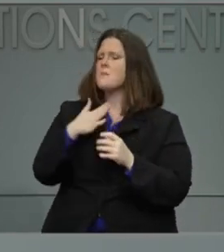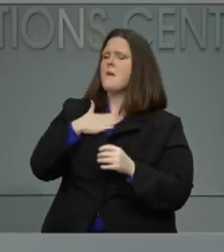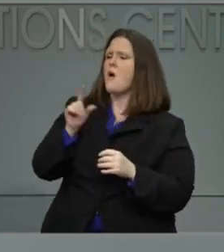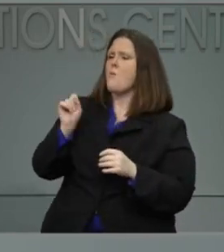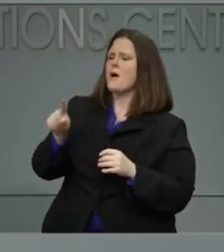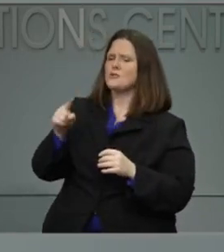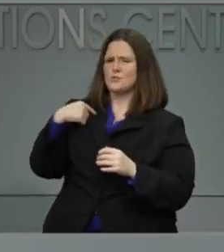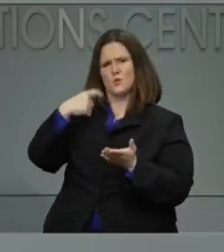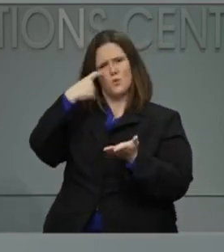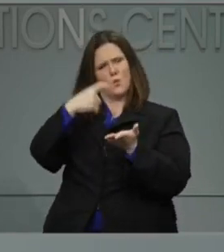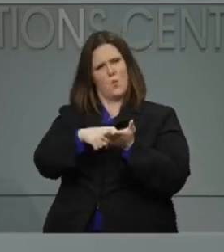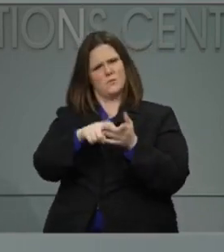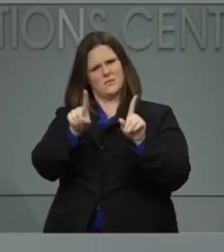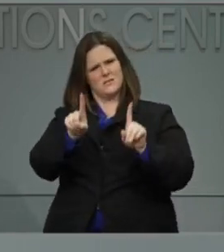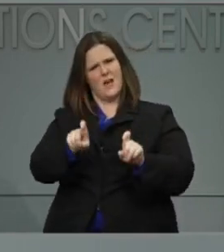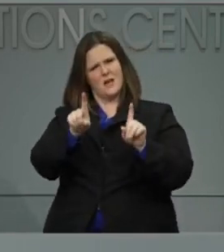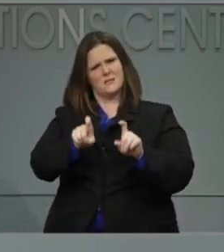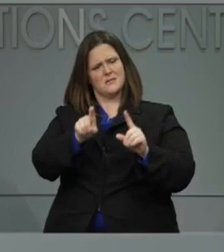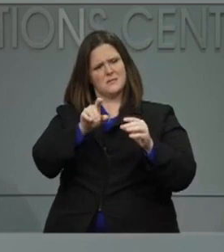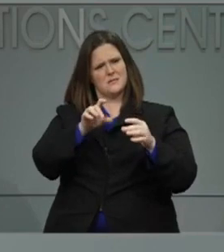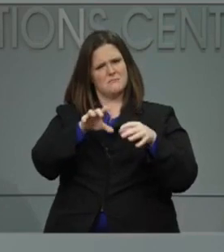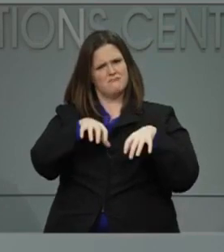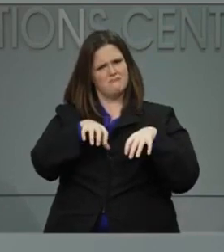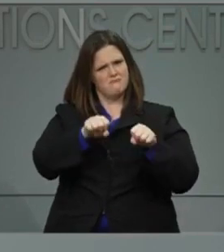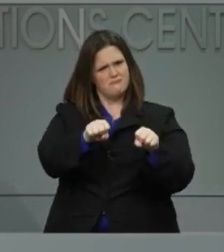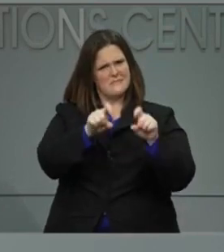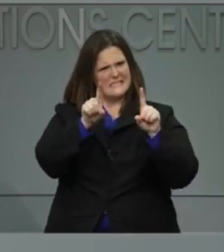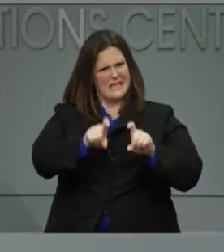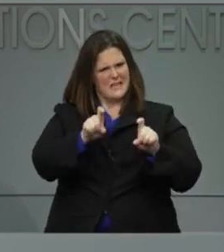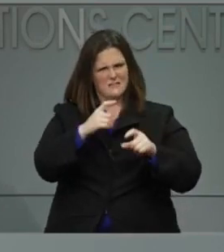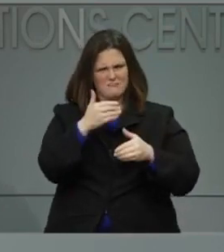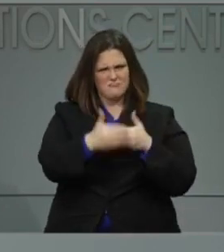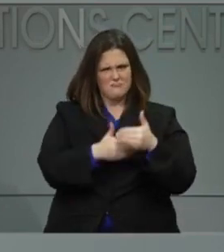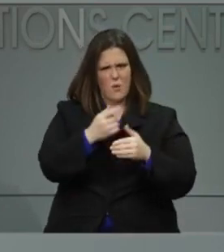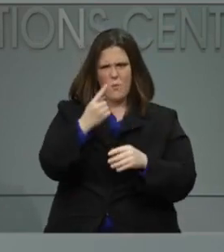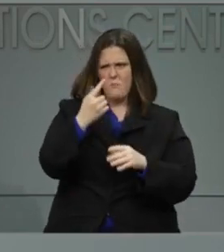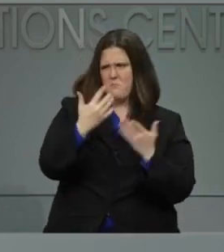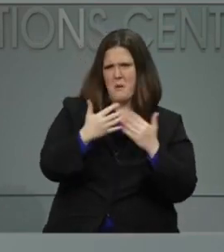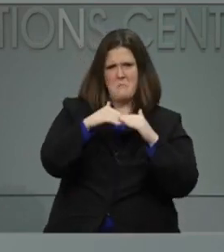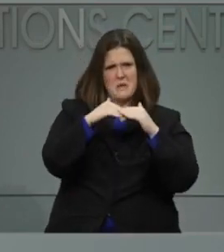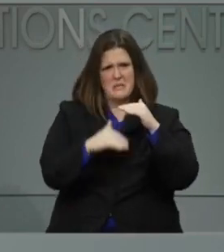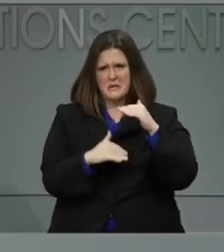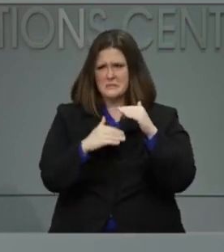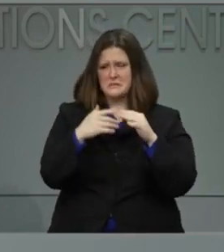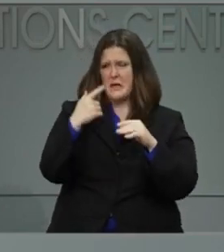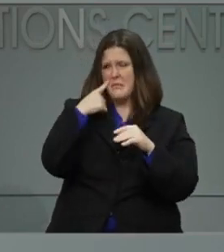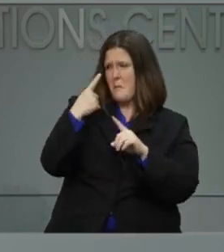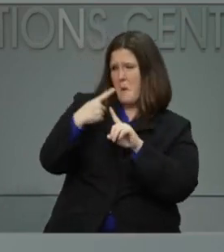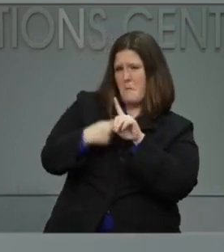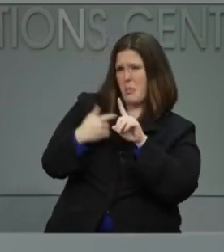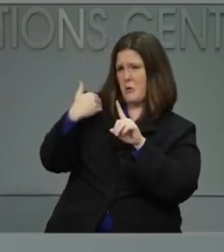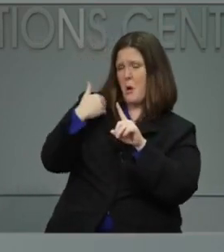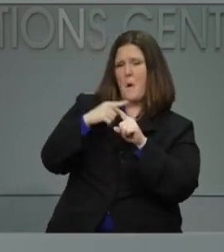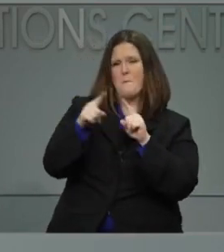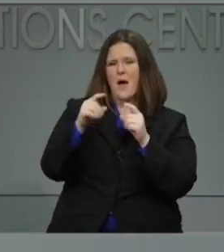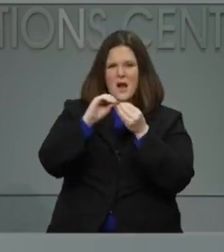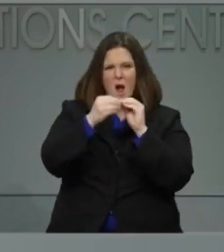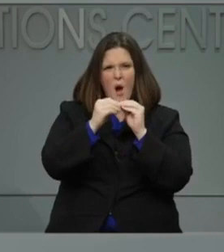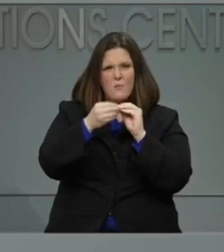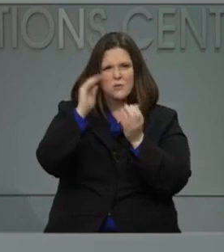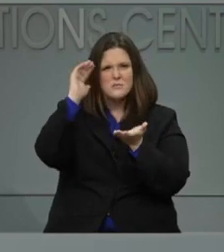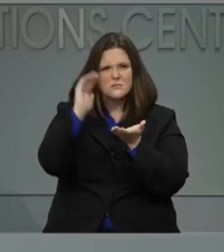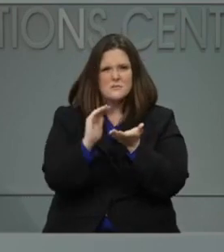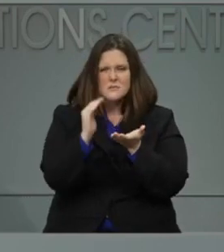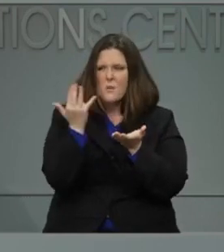tests completed over the last 2 days, certainly a month-long low. I'm not sure how long that is historically. Why